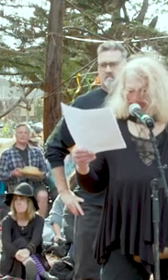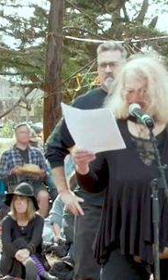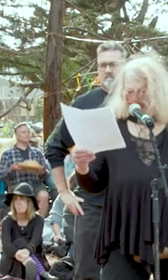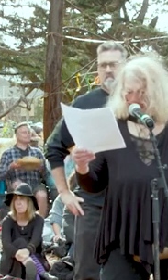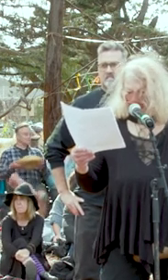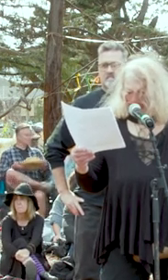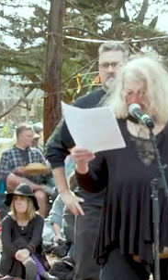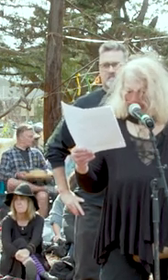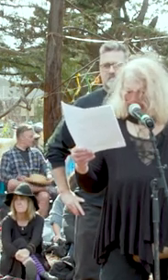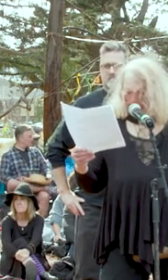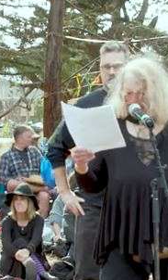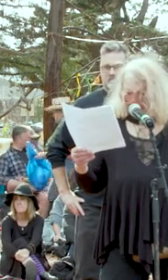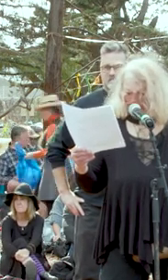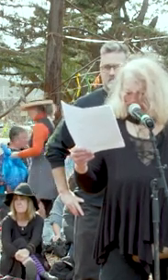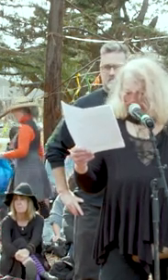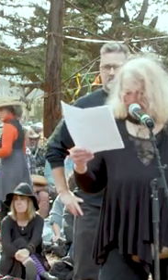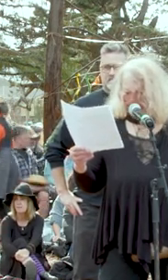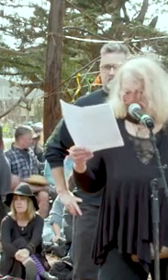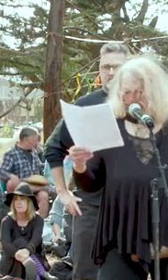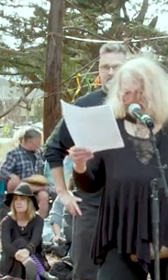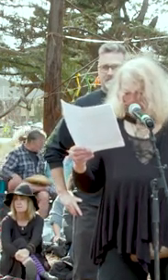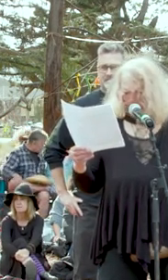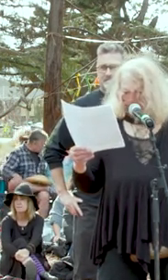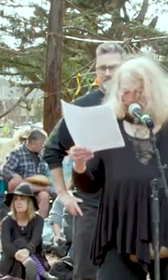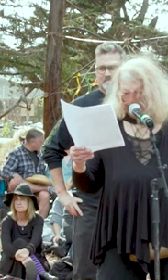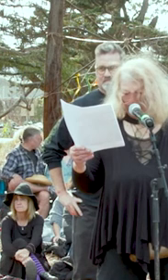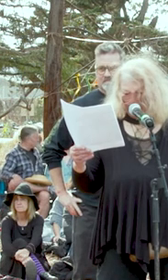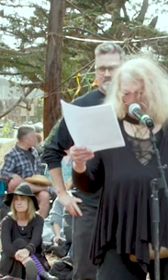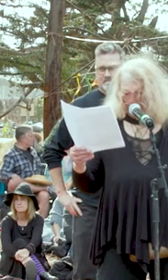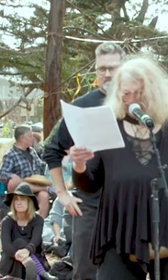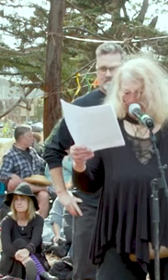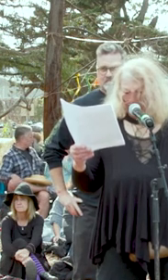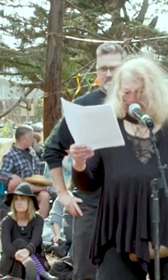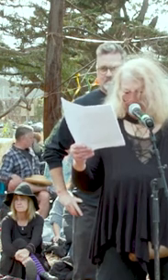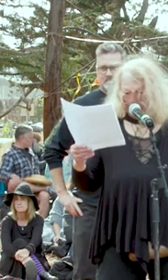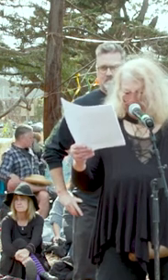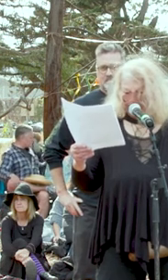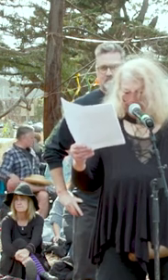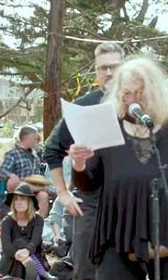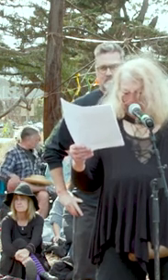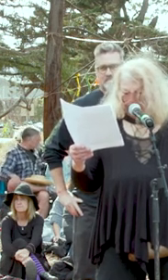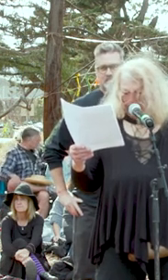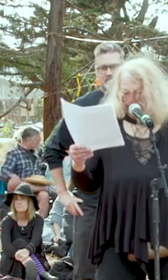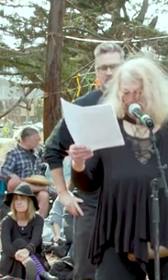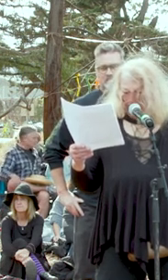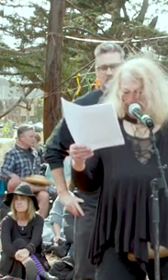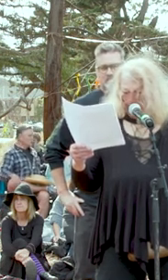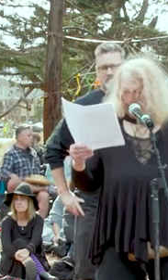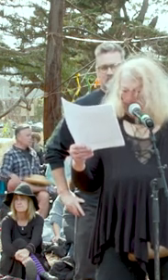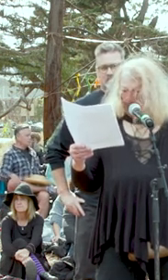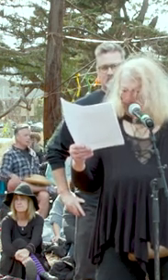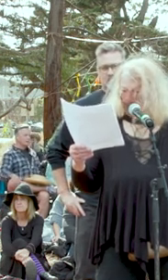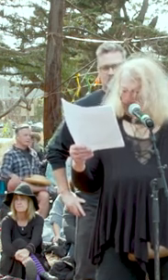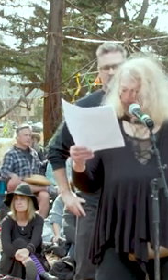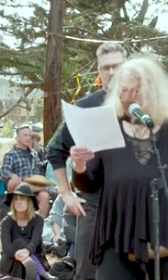Cerveda, Carolyn Lambert, Charlene Carter, Chloe Elliott,